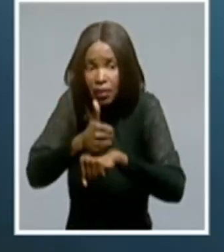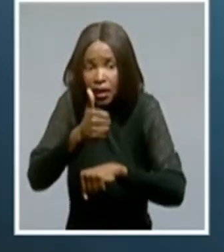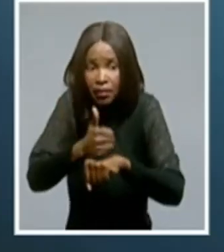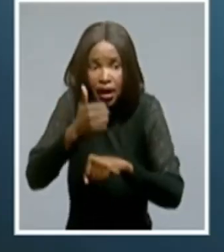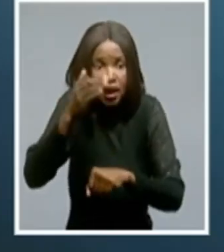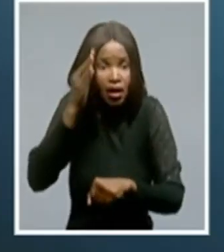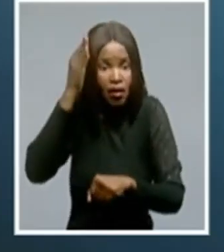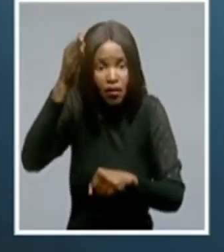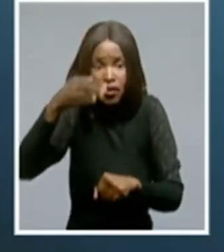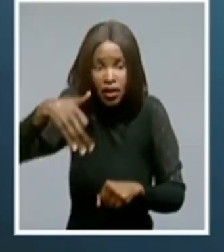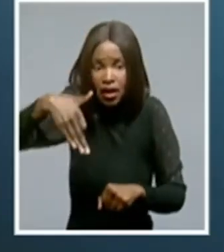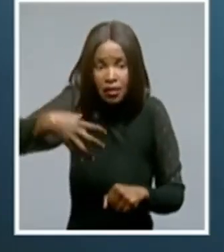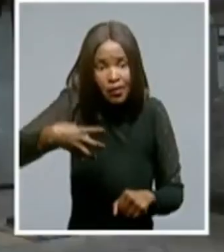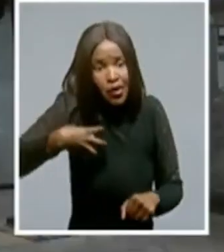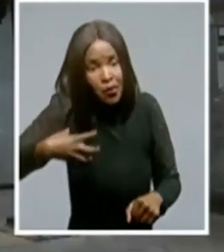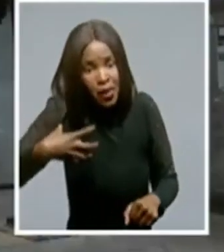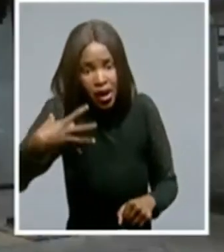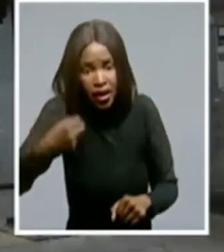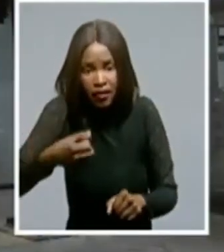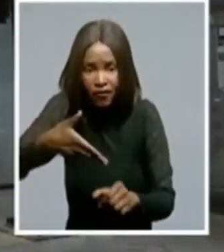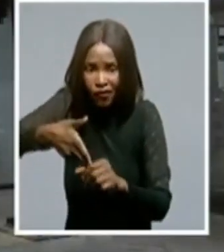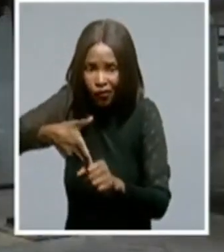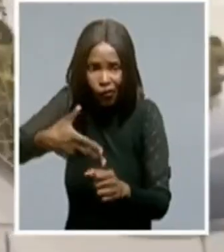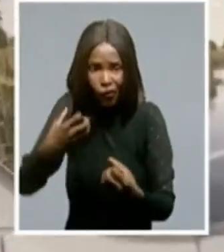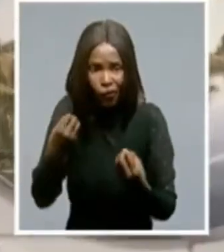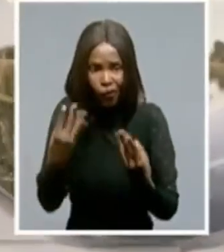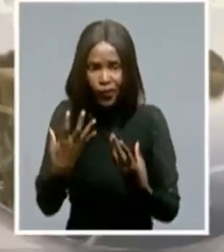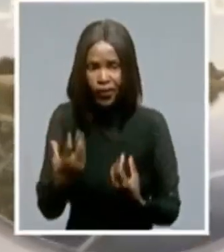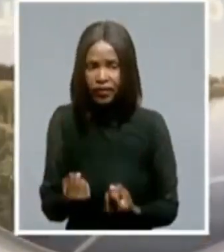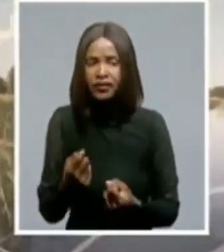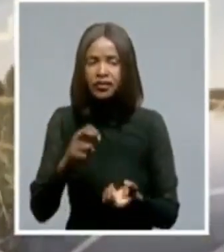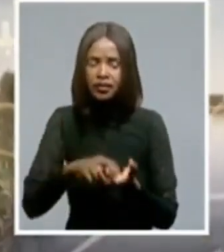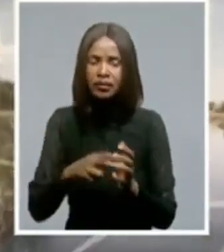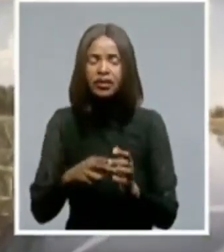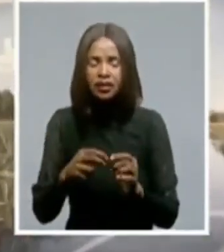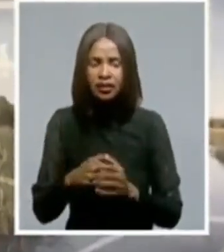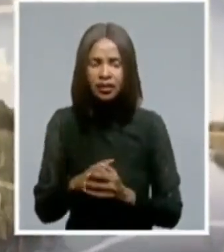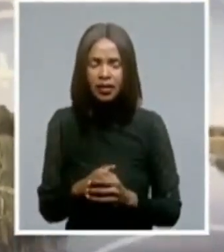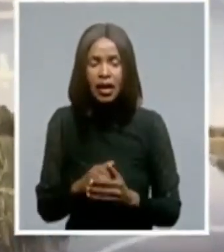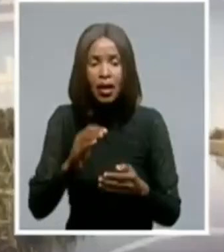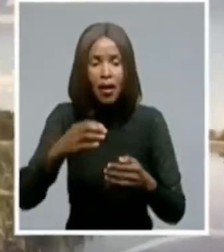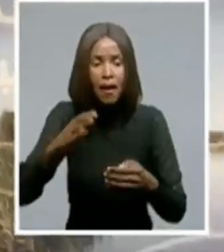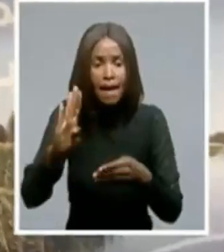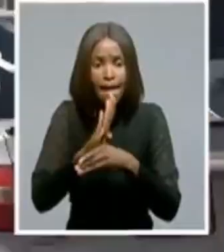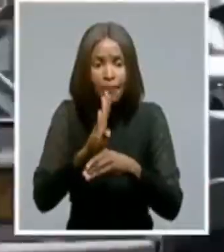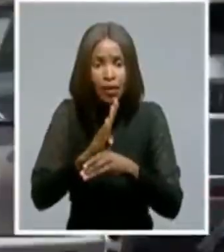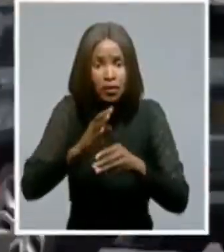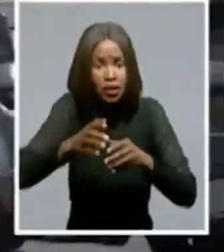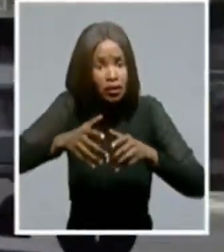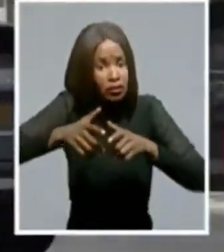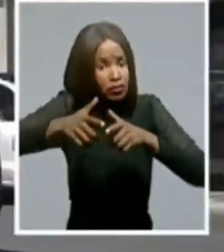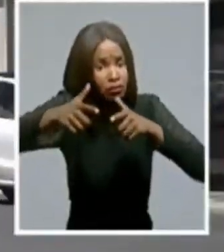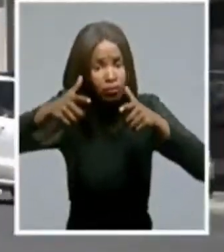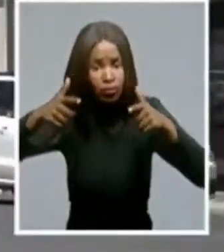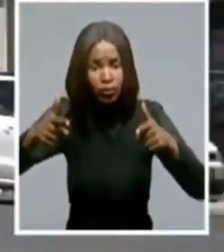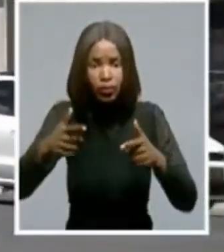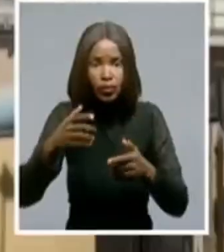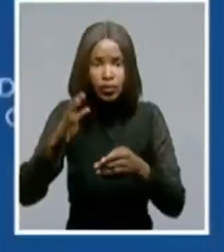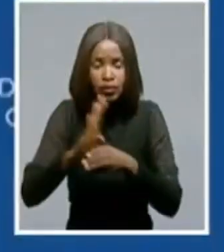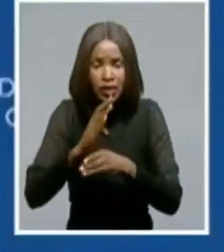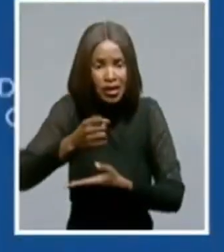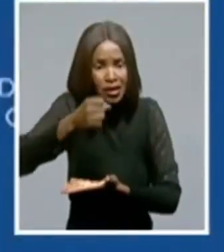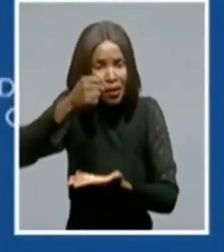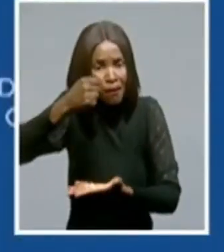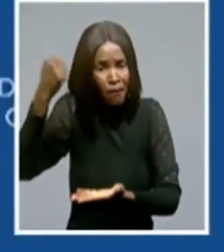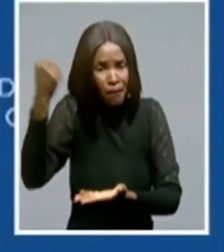least in the next 10 years, start producing oil. So you've got the big companies, the service providers to these companies also